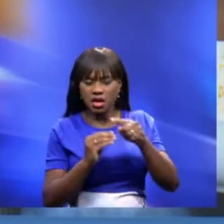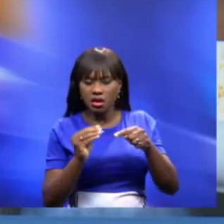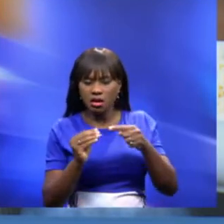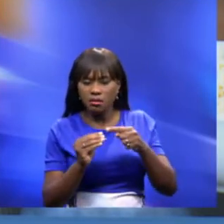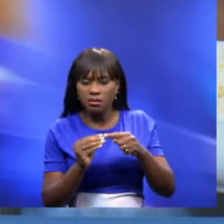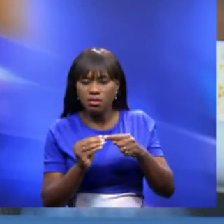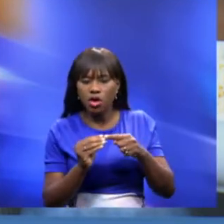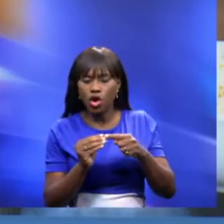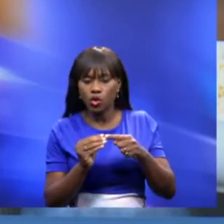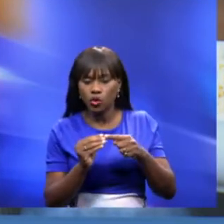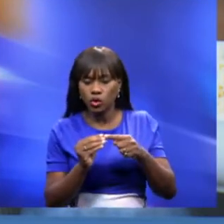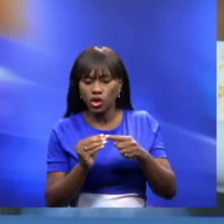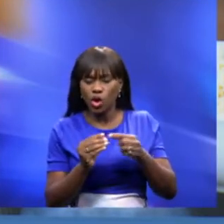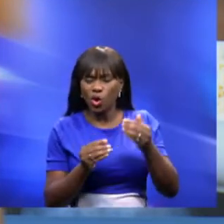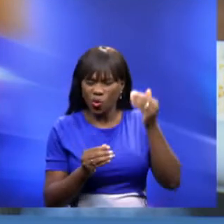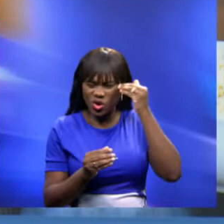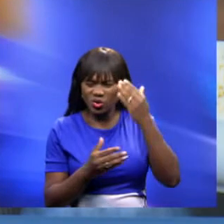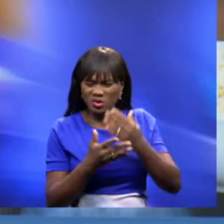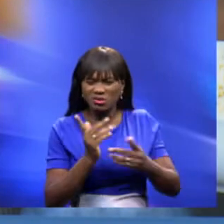in humans to trust.